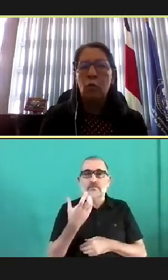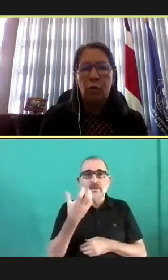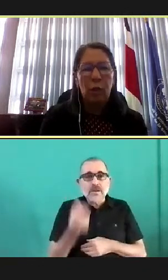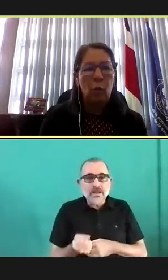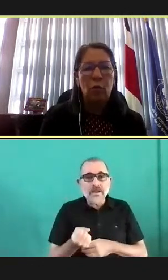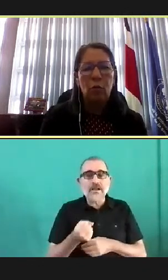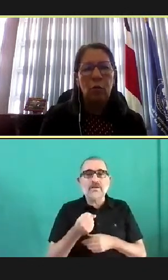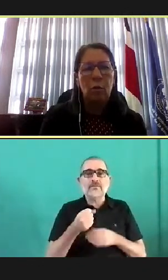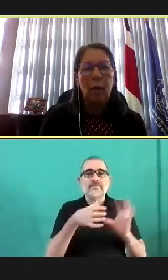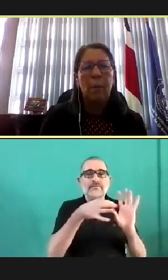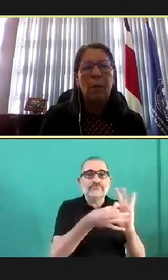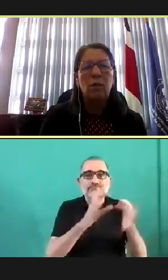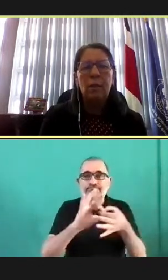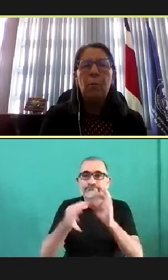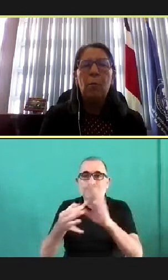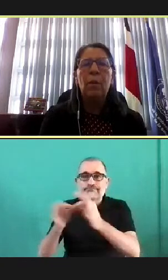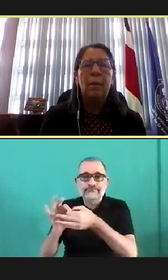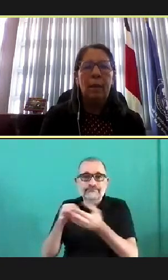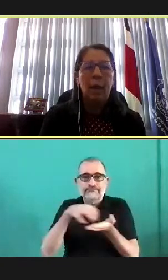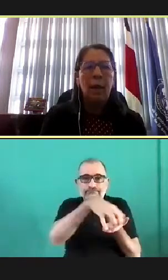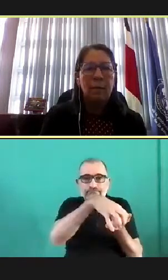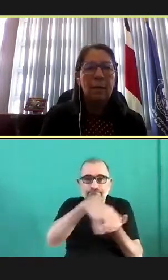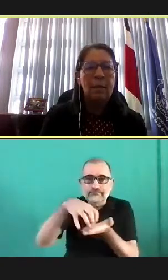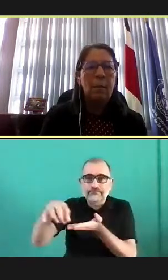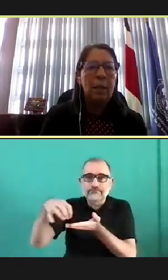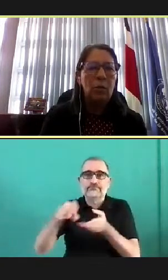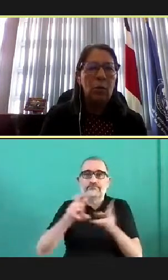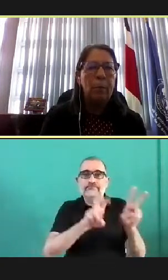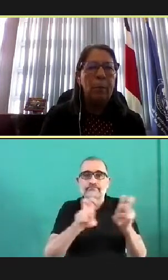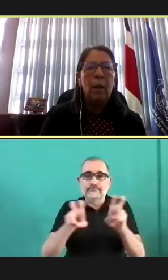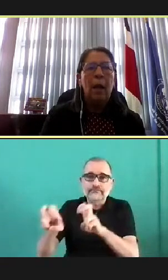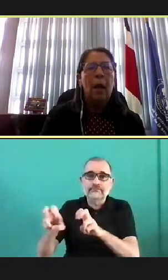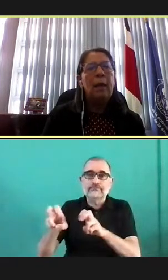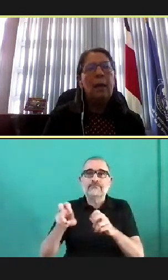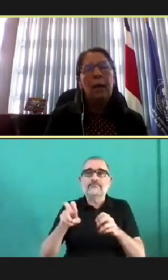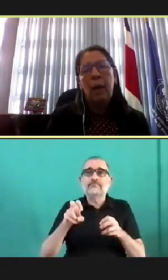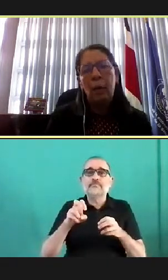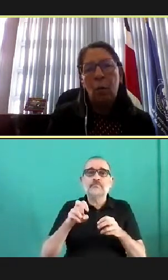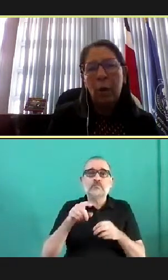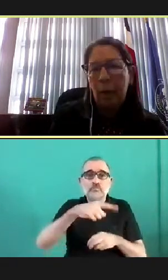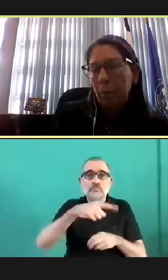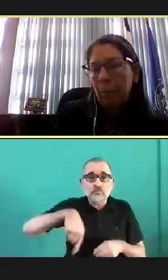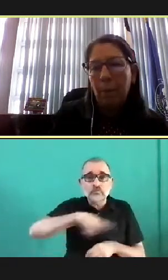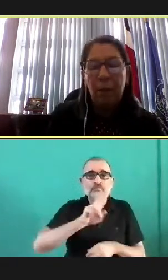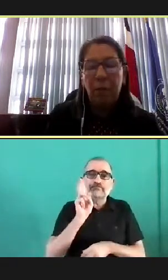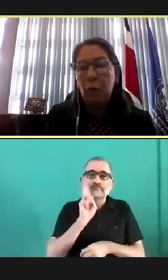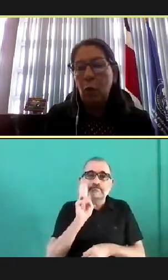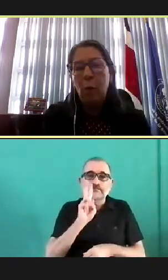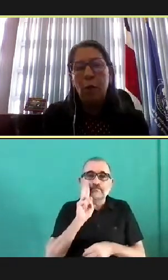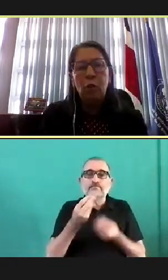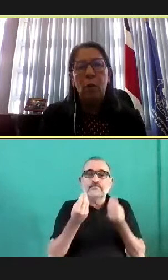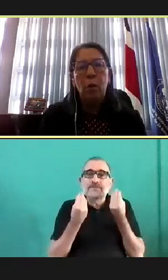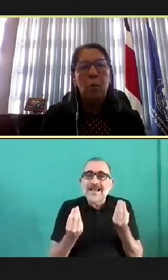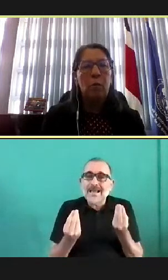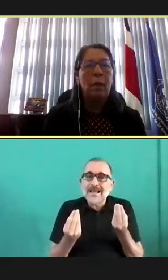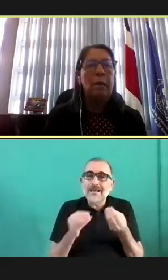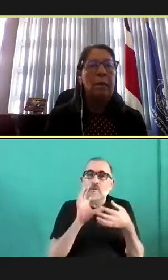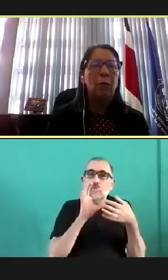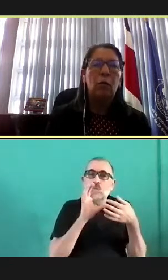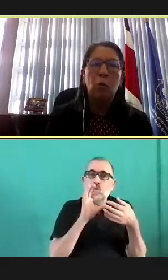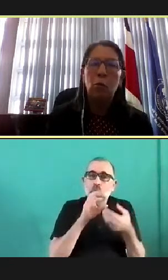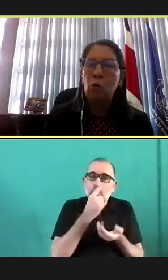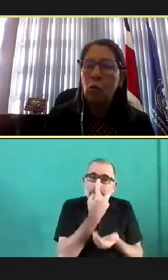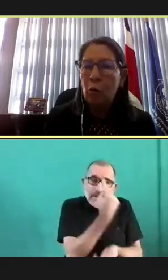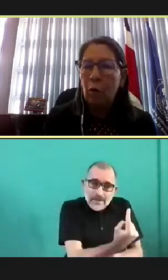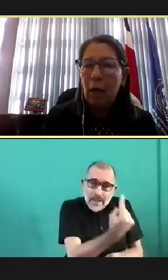implemented, and we see how each one of the institutions have expended, but we need to measure exactly